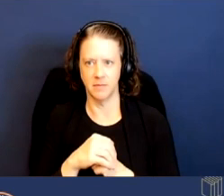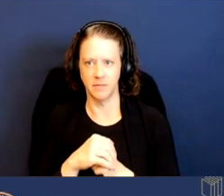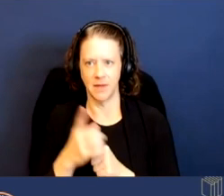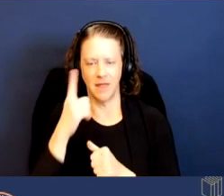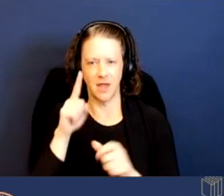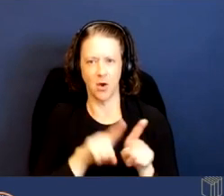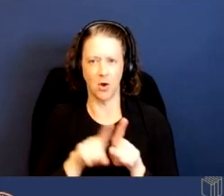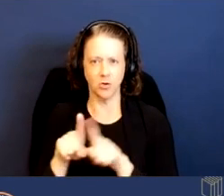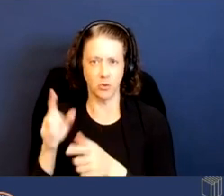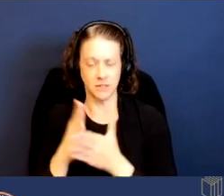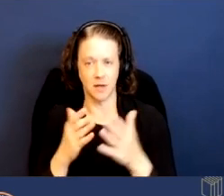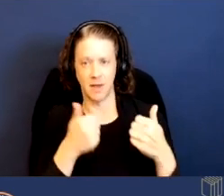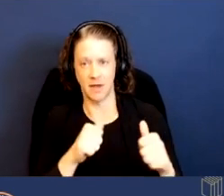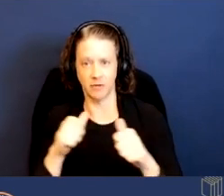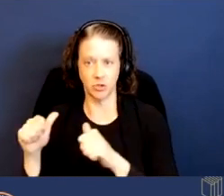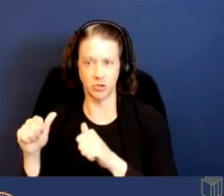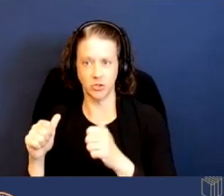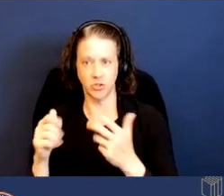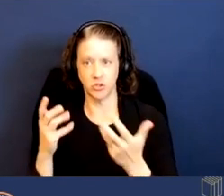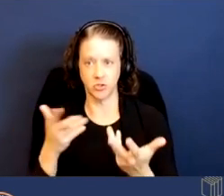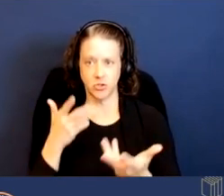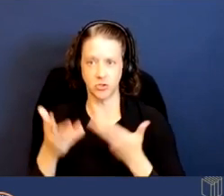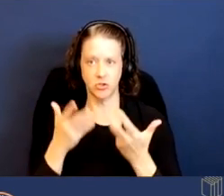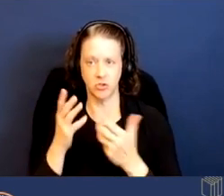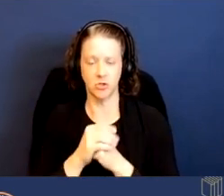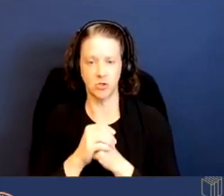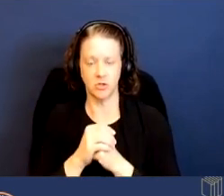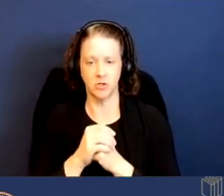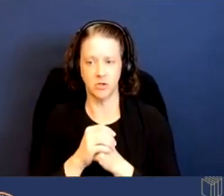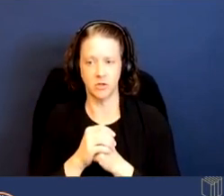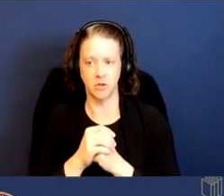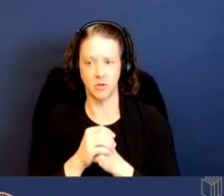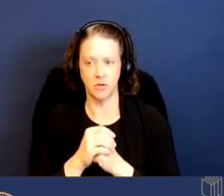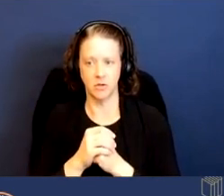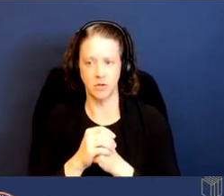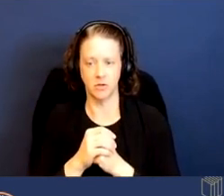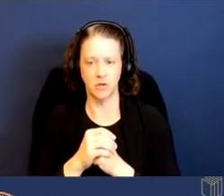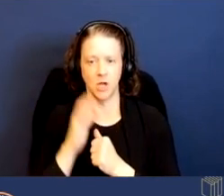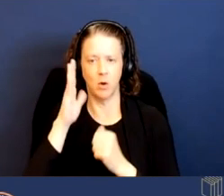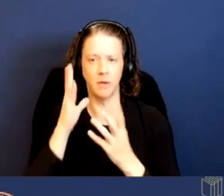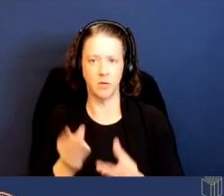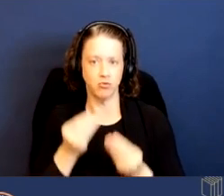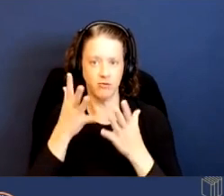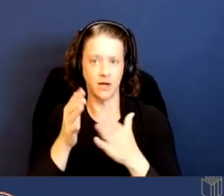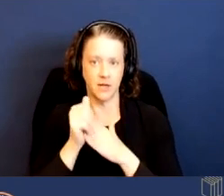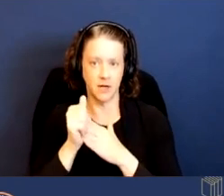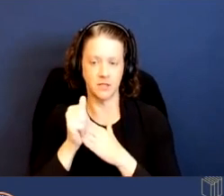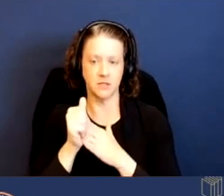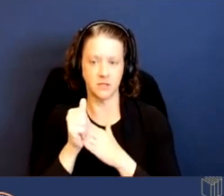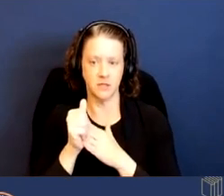some of the efforts will also be providing guidance to also